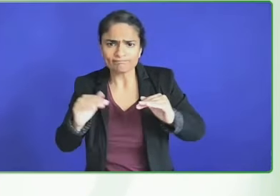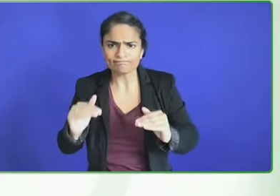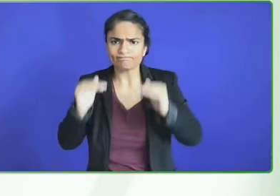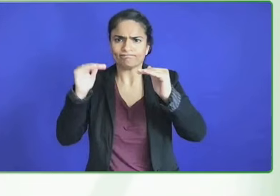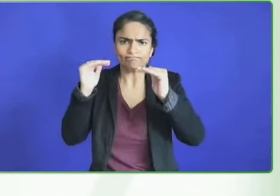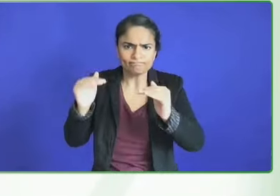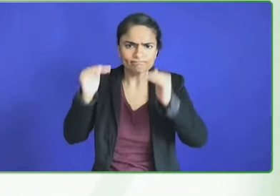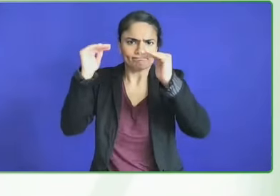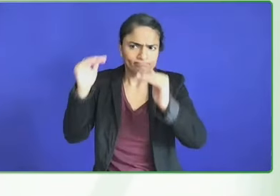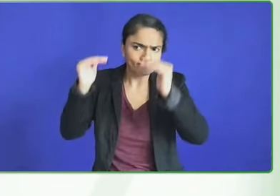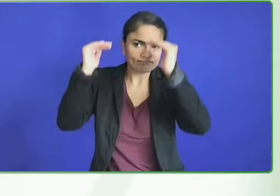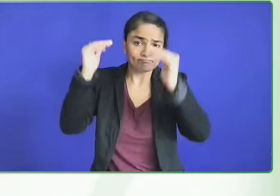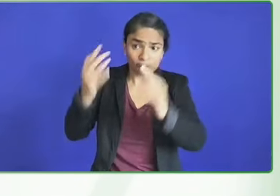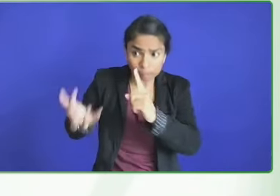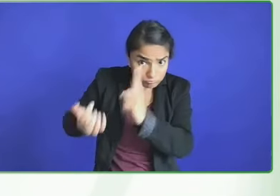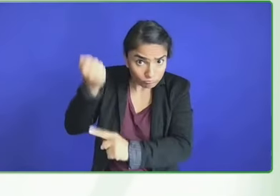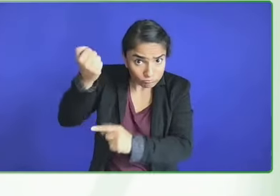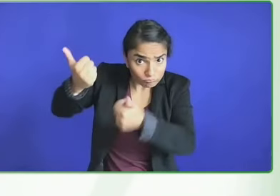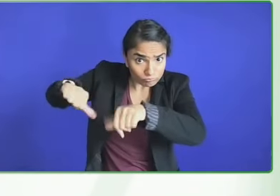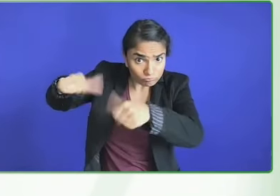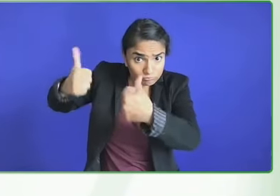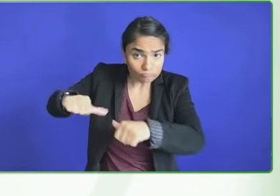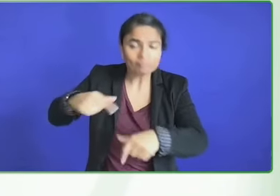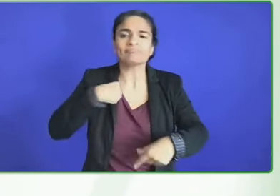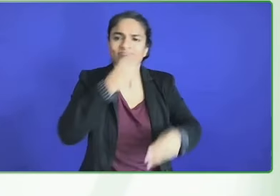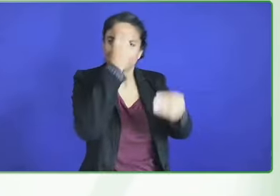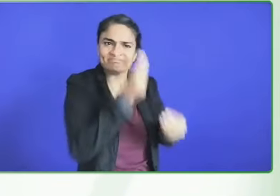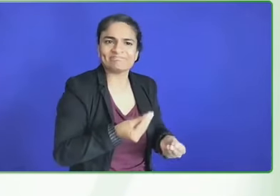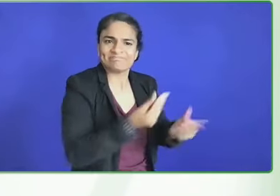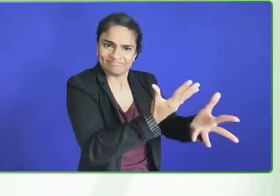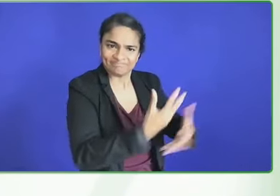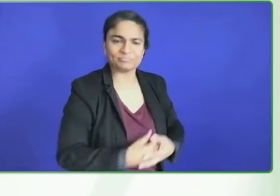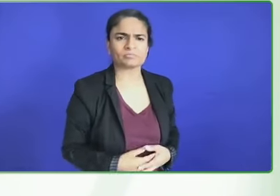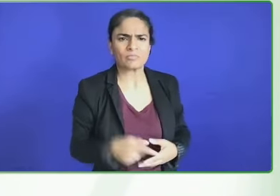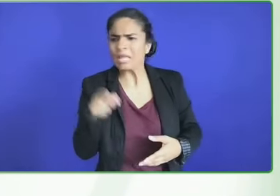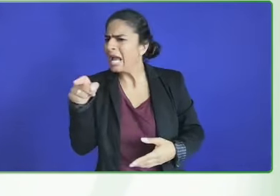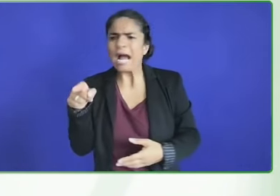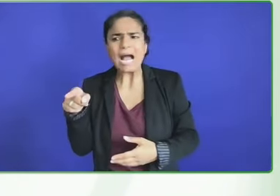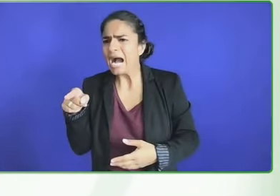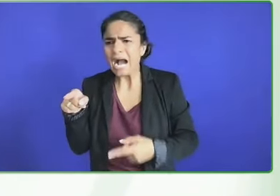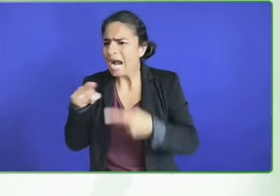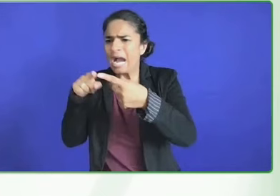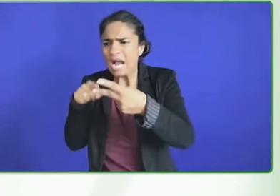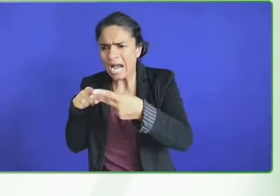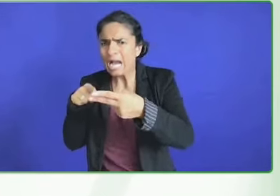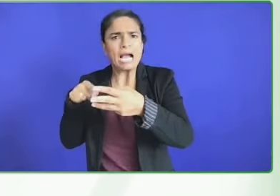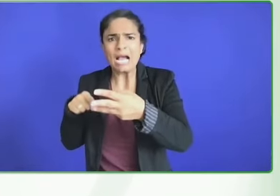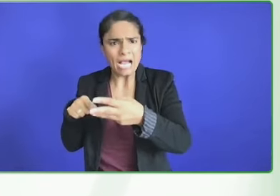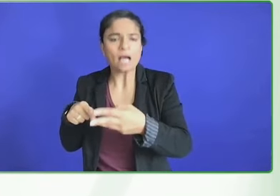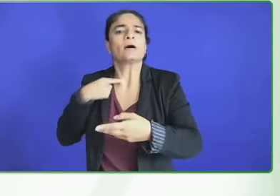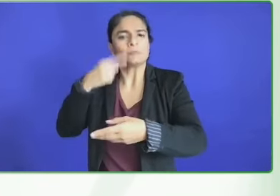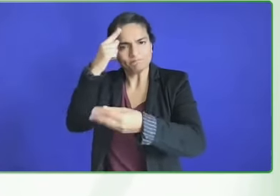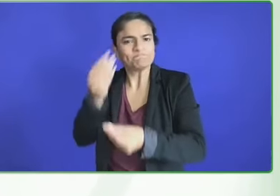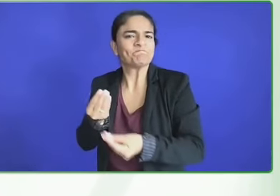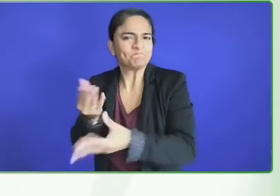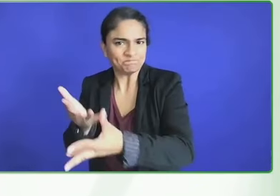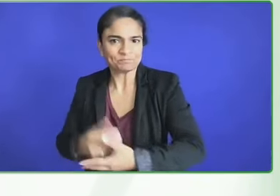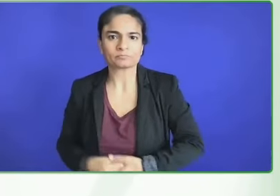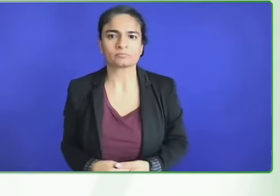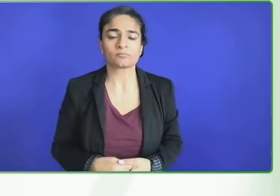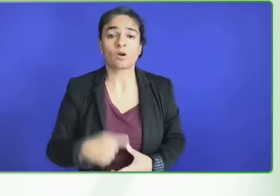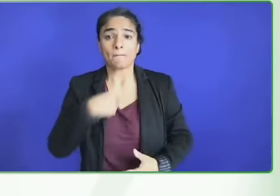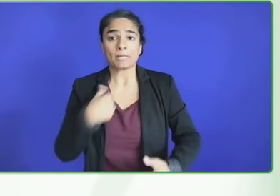by doing this, I may be able to identify themes or common issues as they emerge, and identify possible solutions that could work for